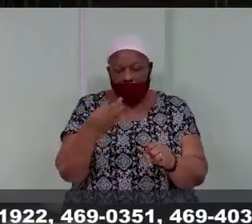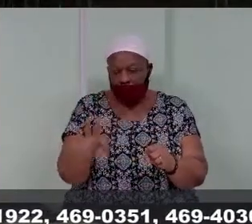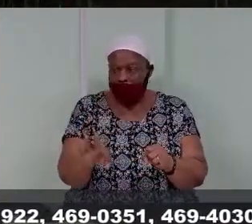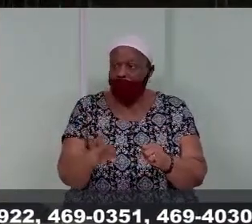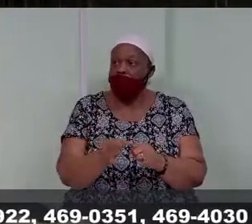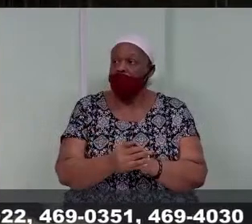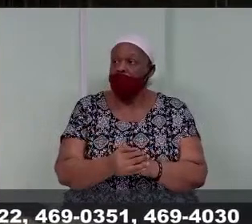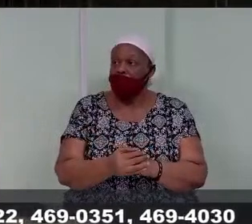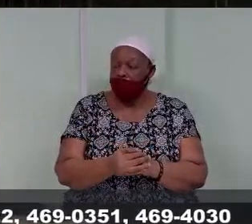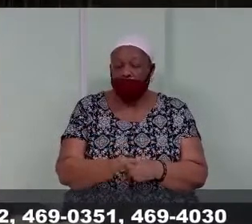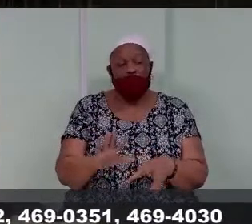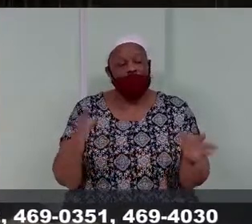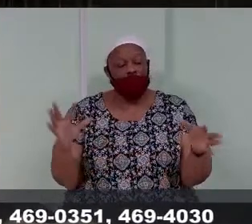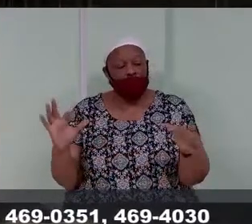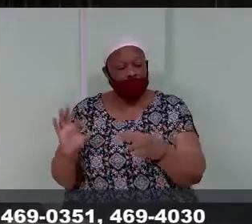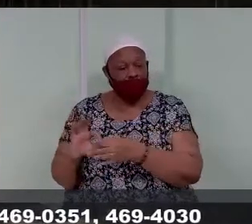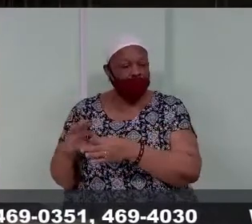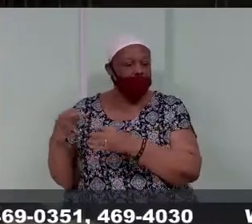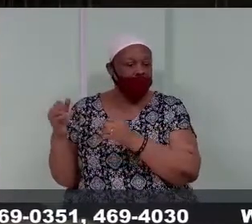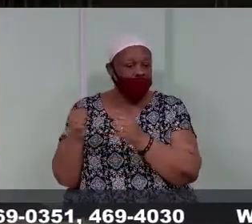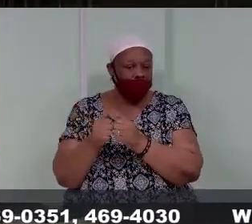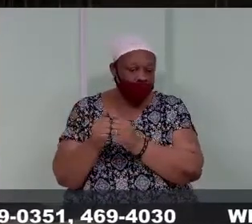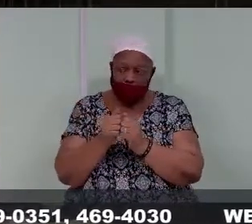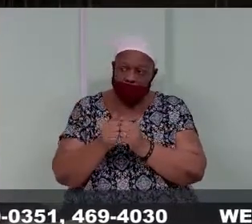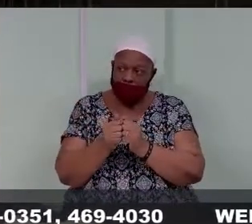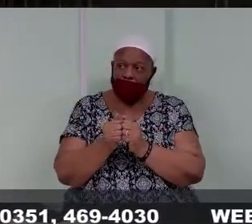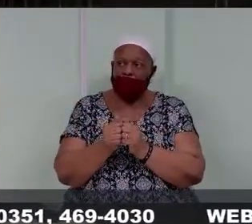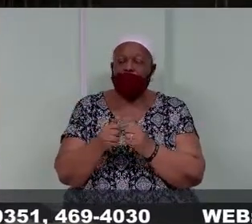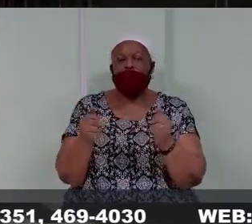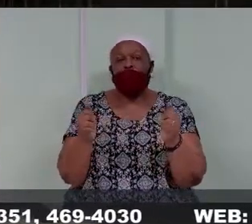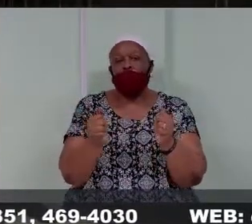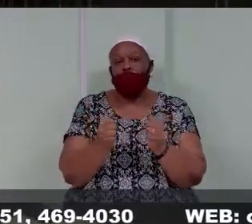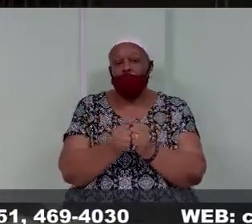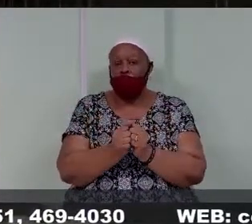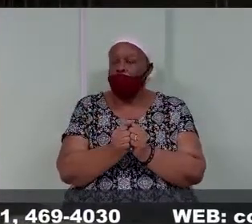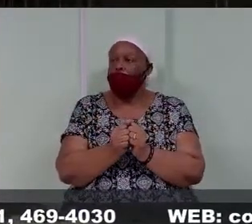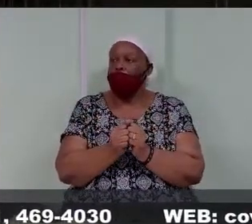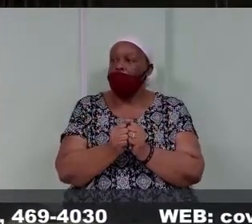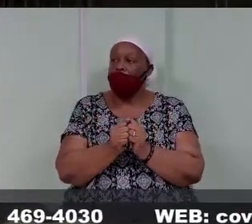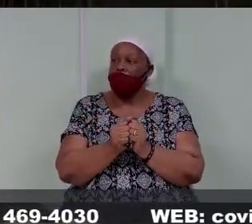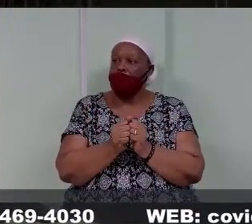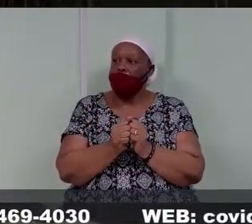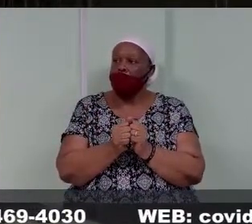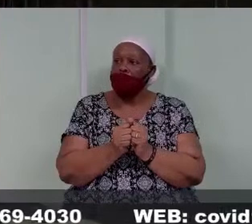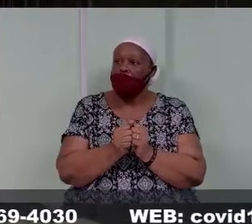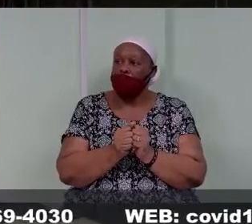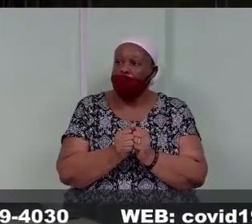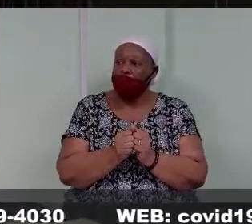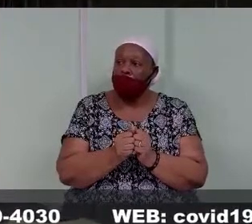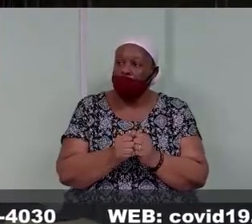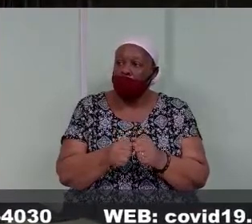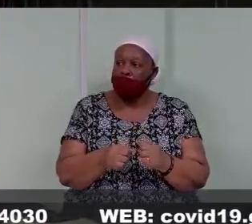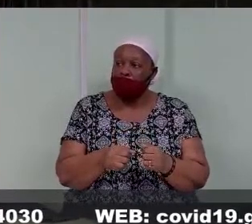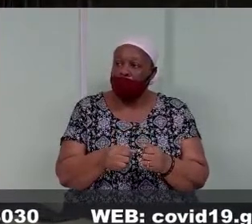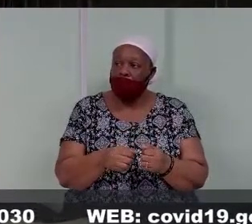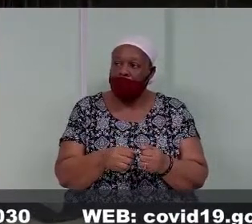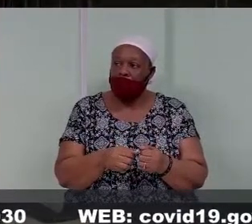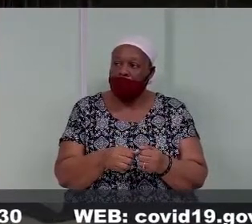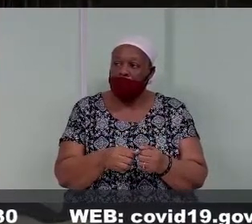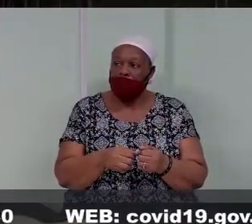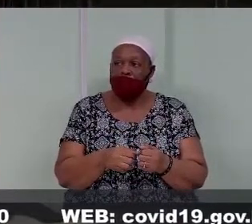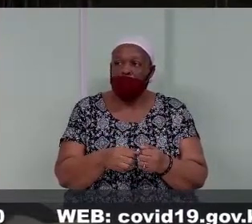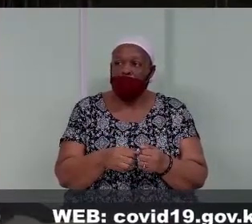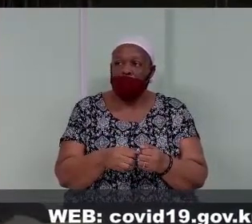this partnership with Amory Enterprise, American Bakery Enterprise, continues to bear fruit for the people of St. Kitts